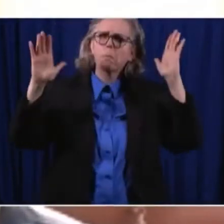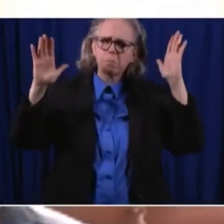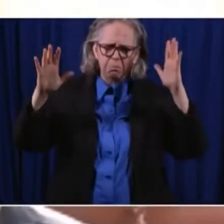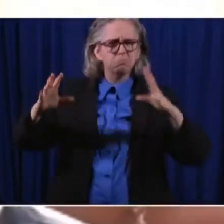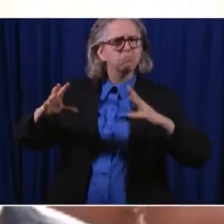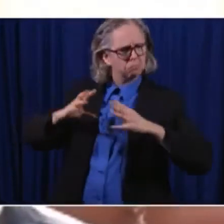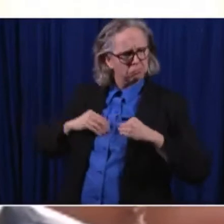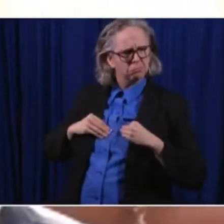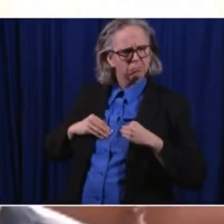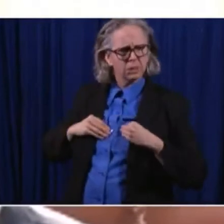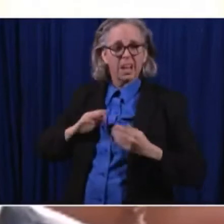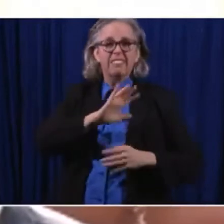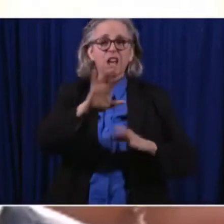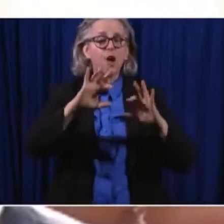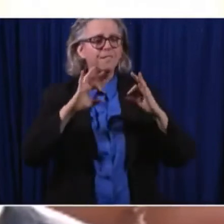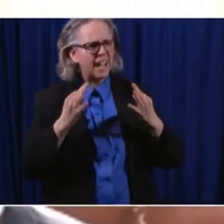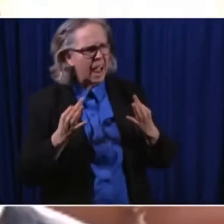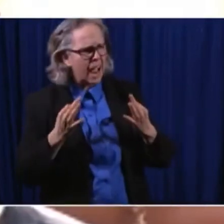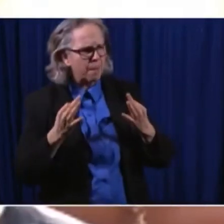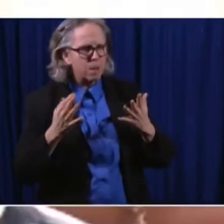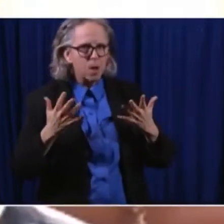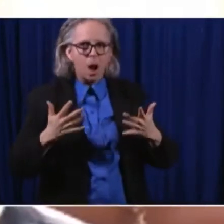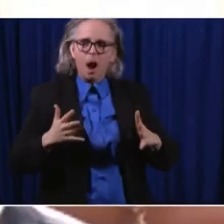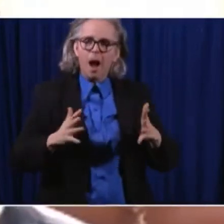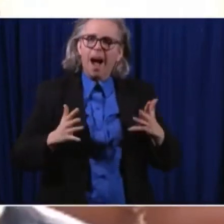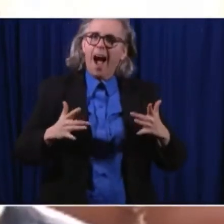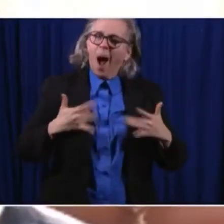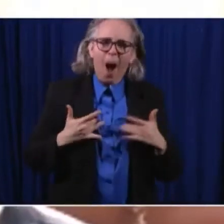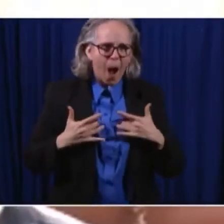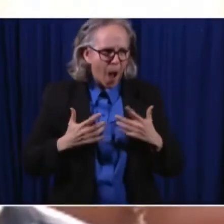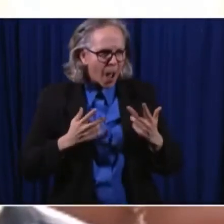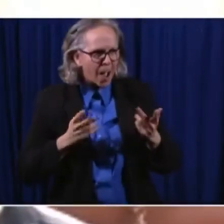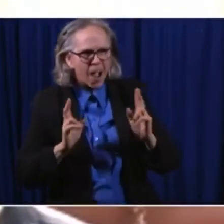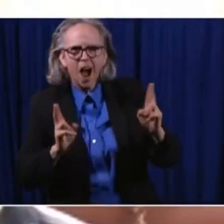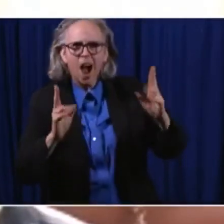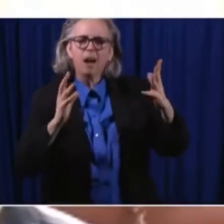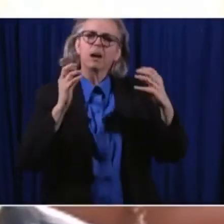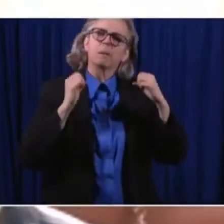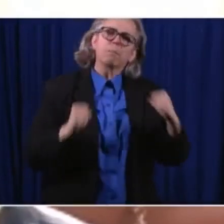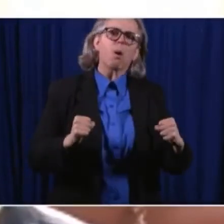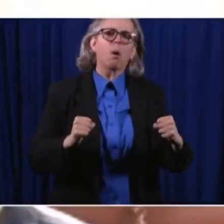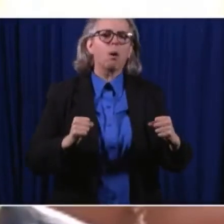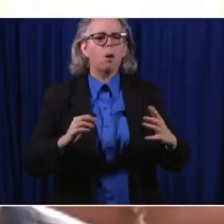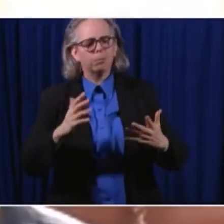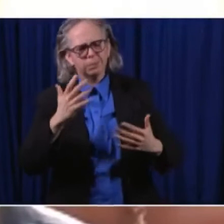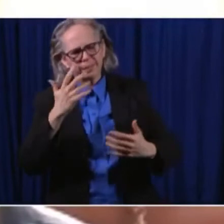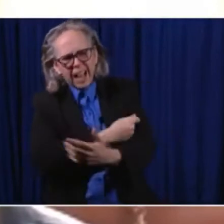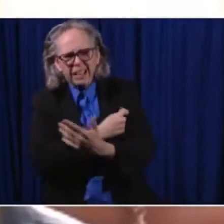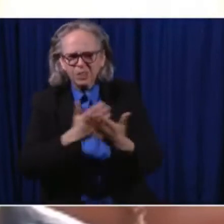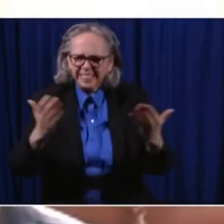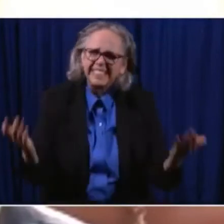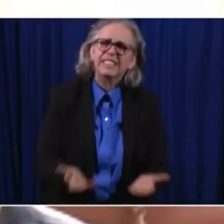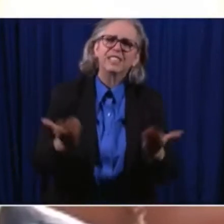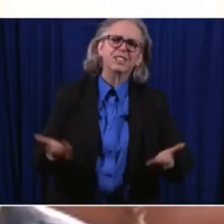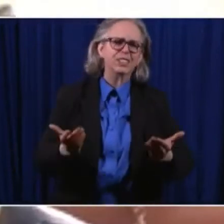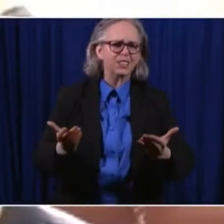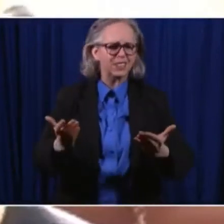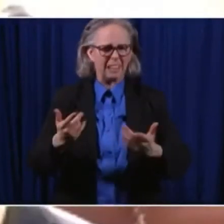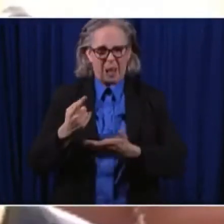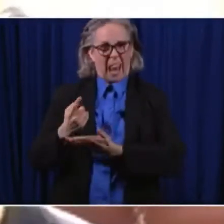over the moon excited that we were going to be getting them this early. So it was pretty easy getting consents last week for